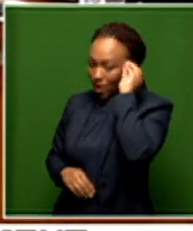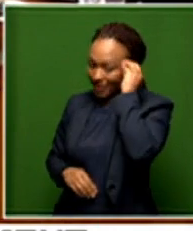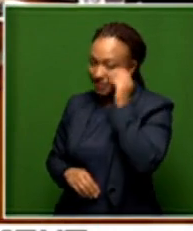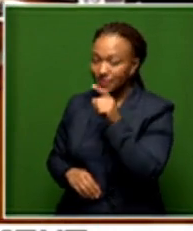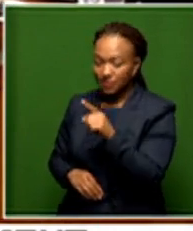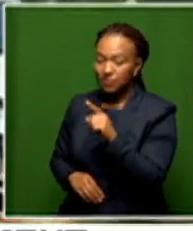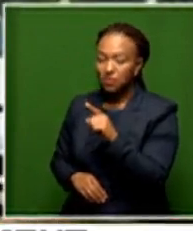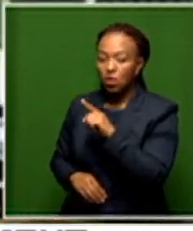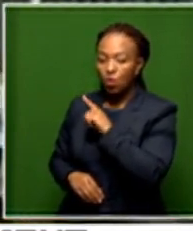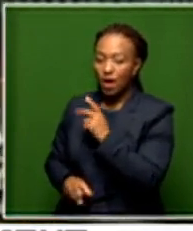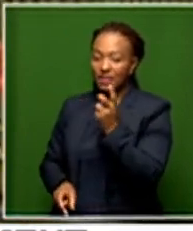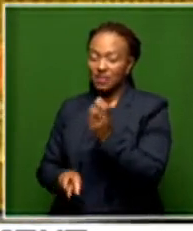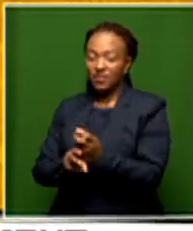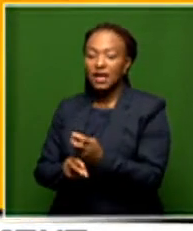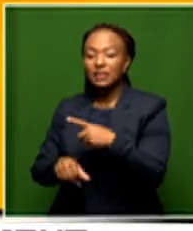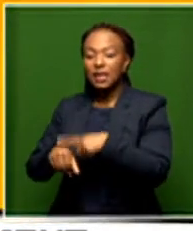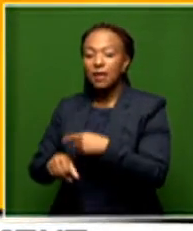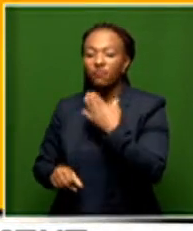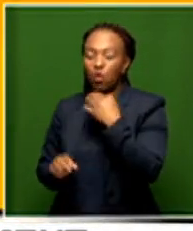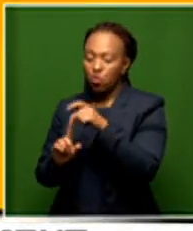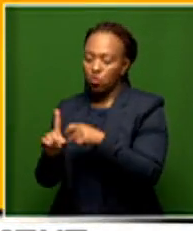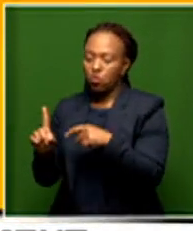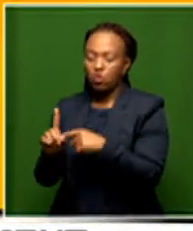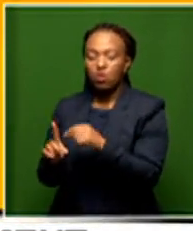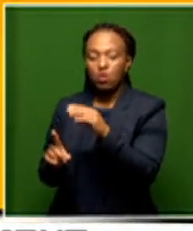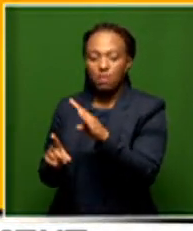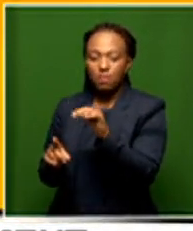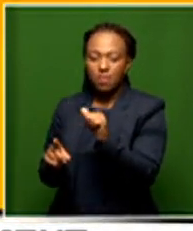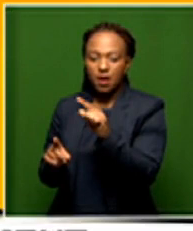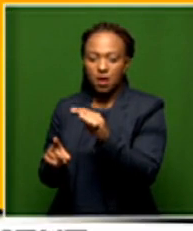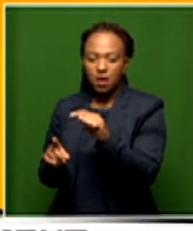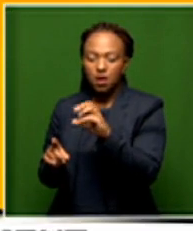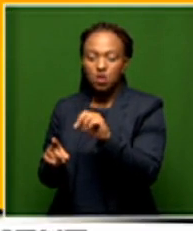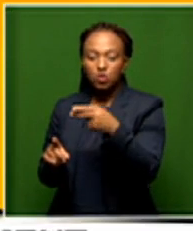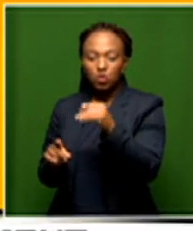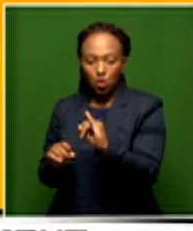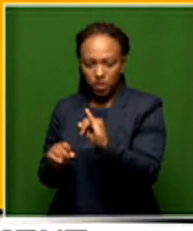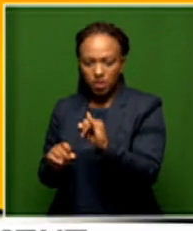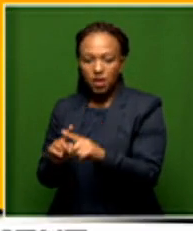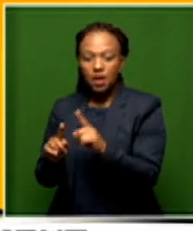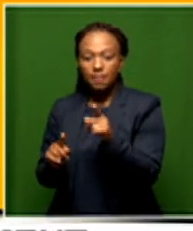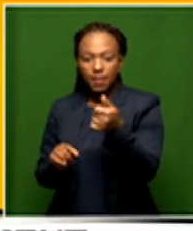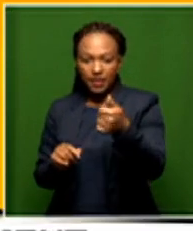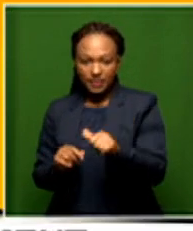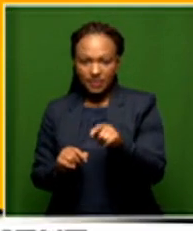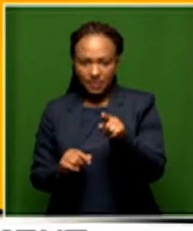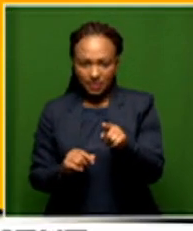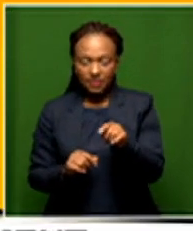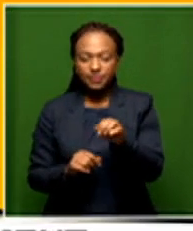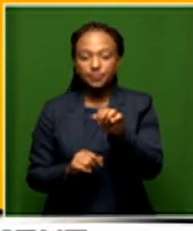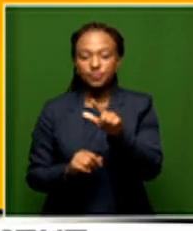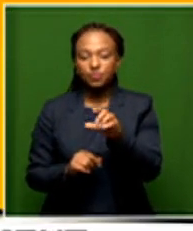difficult time for Batohi. It certainly is. But I want to bring you into the conversation, Lawson. The